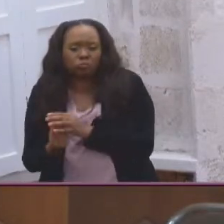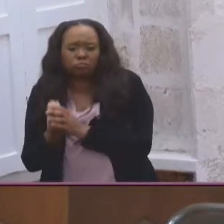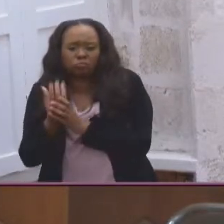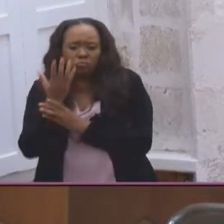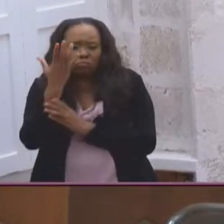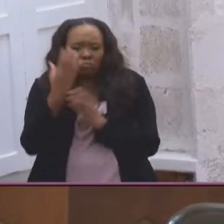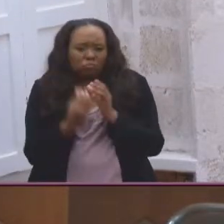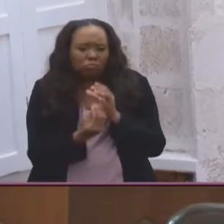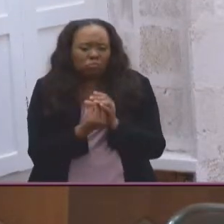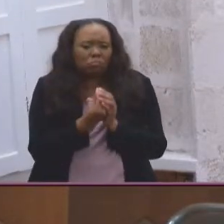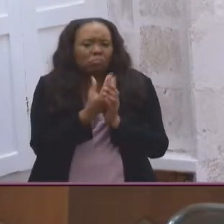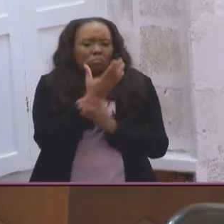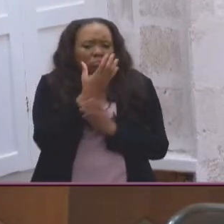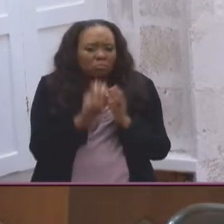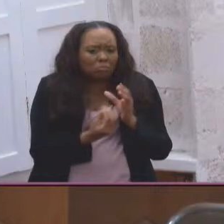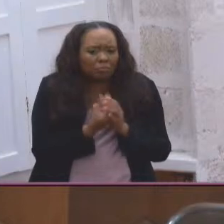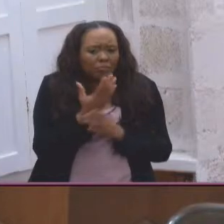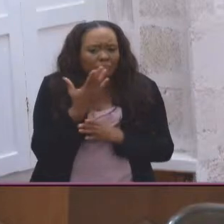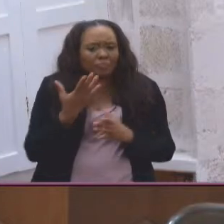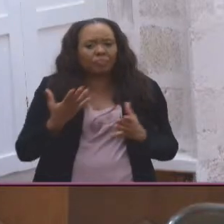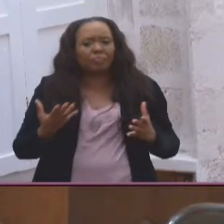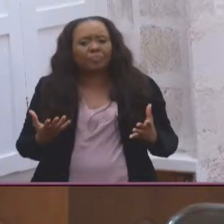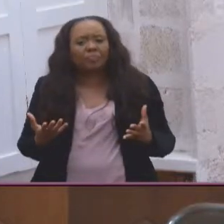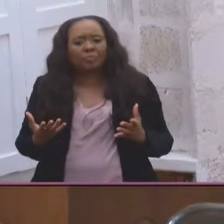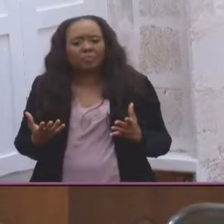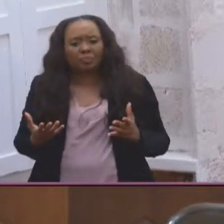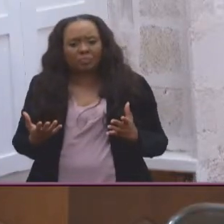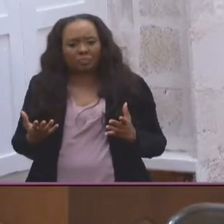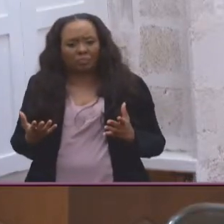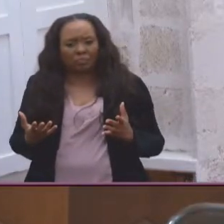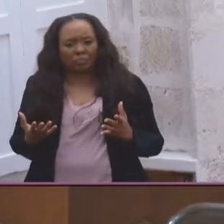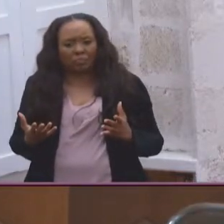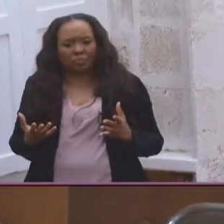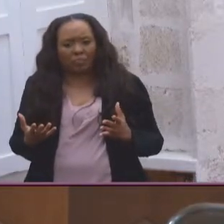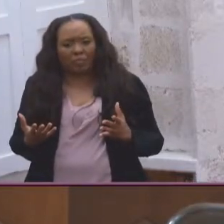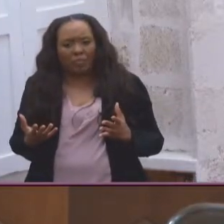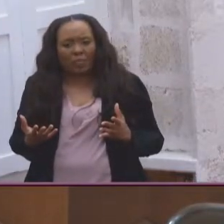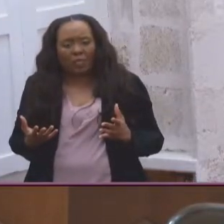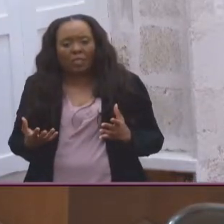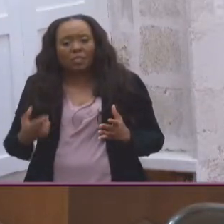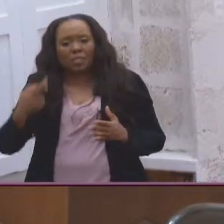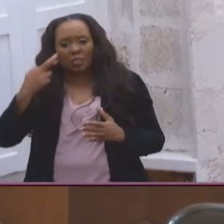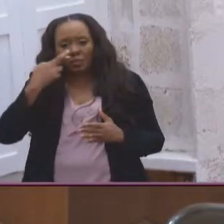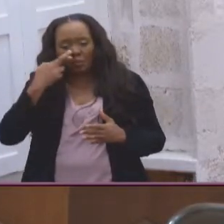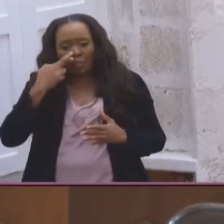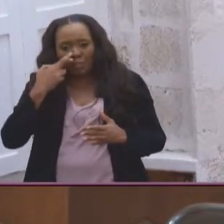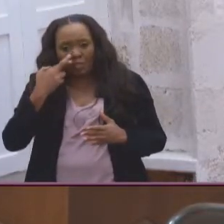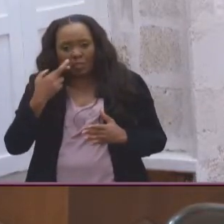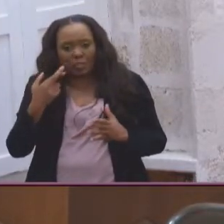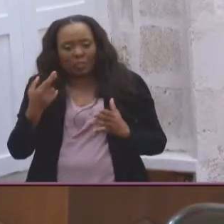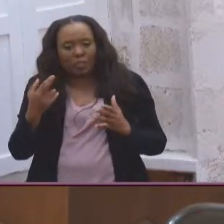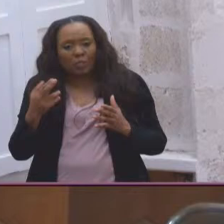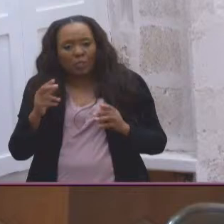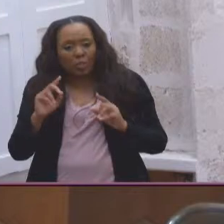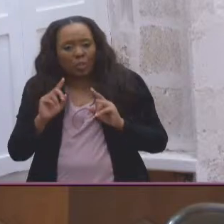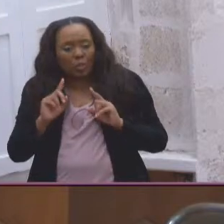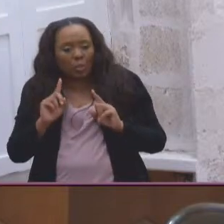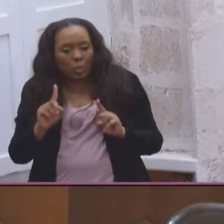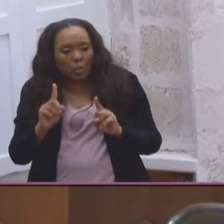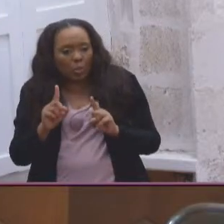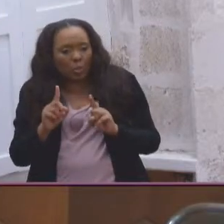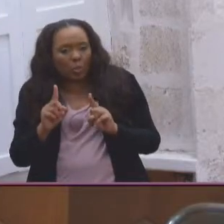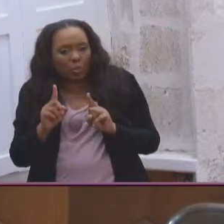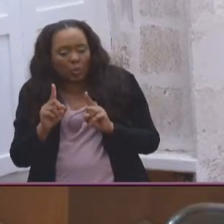And as a result, the vector team pointed out to the ministry that the rats find safe harbor in those areas of